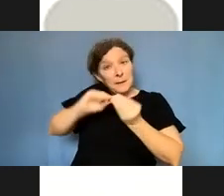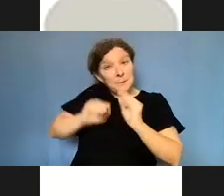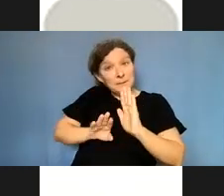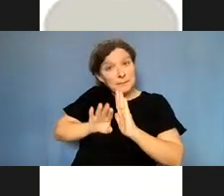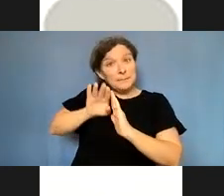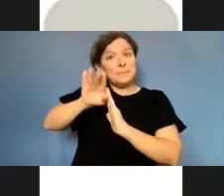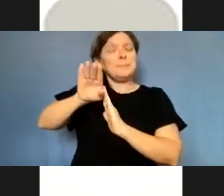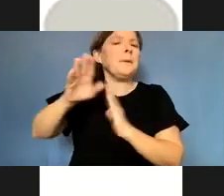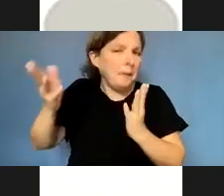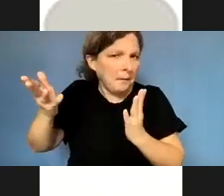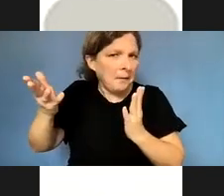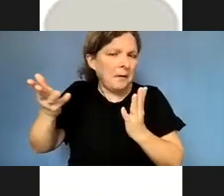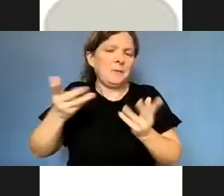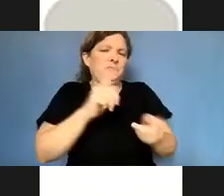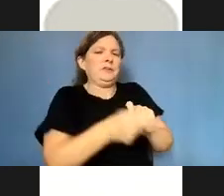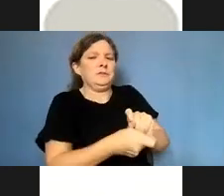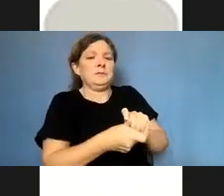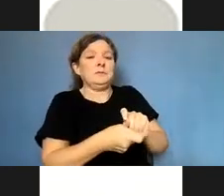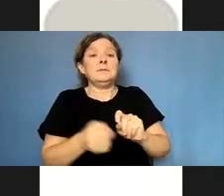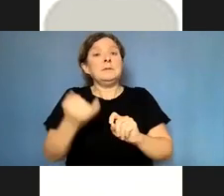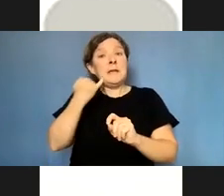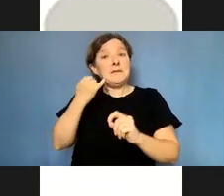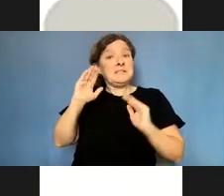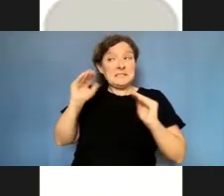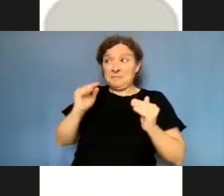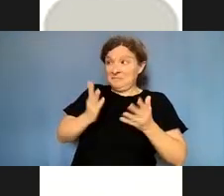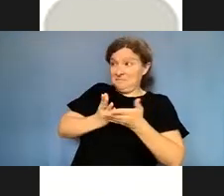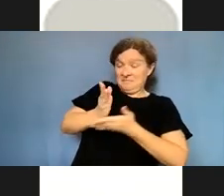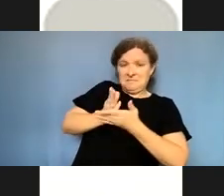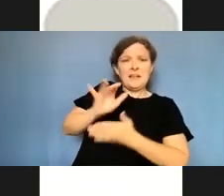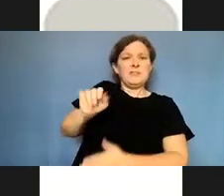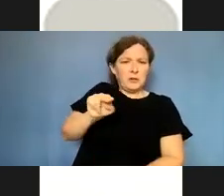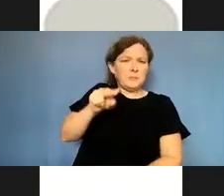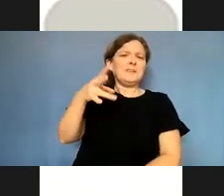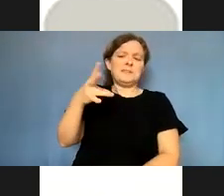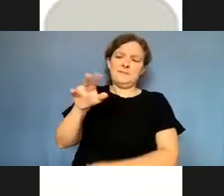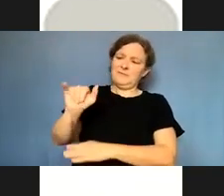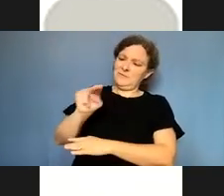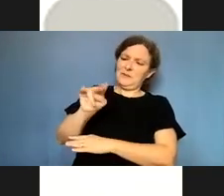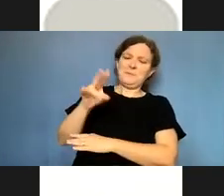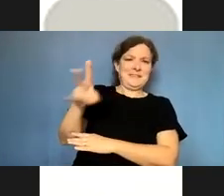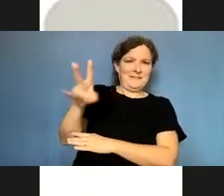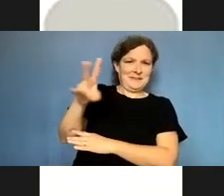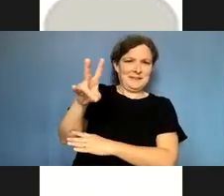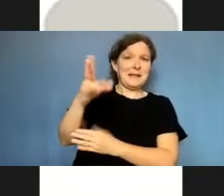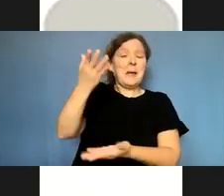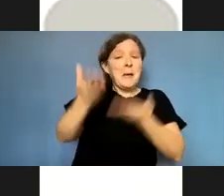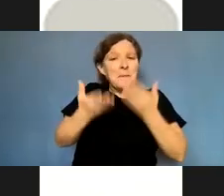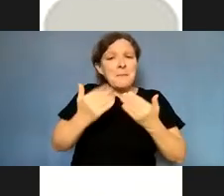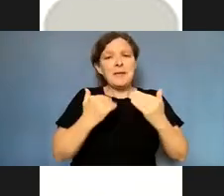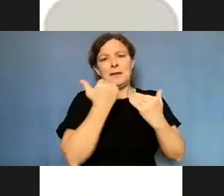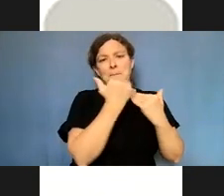if supported by the data, on January 17th, we may begin to remove capacity and physical distancing